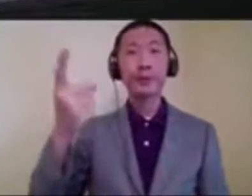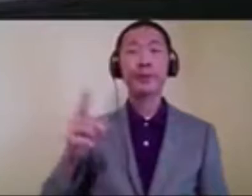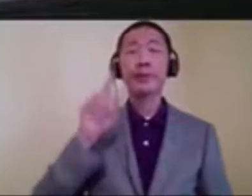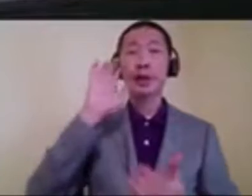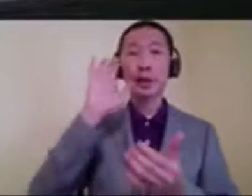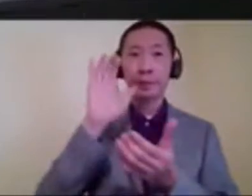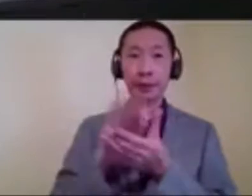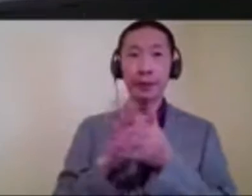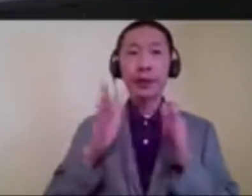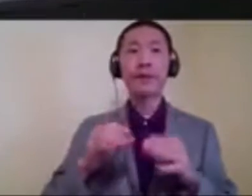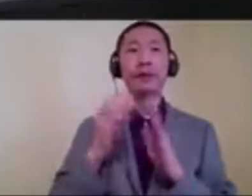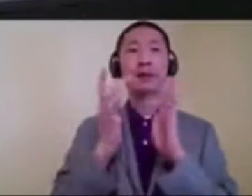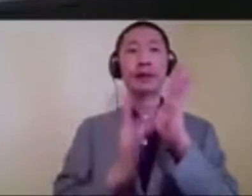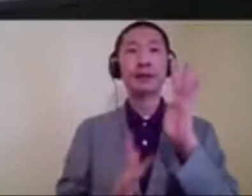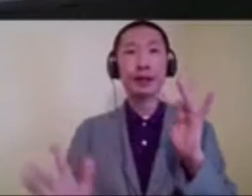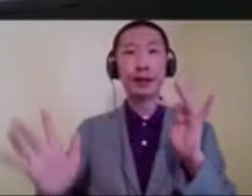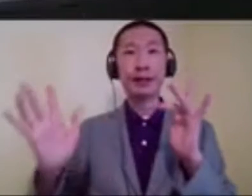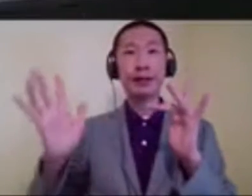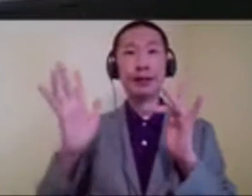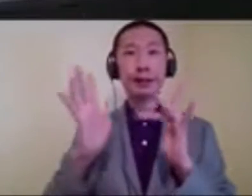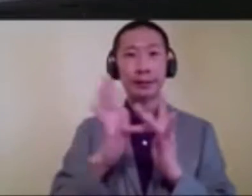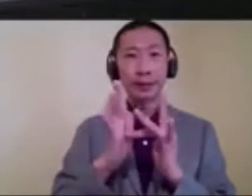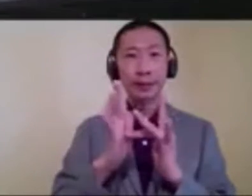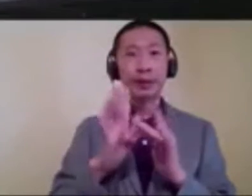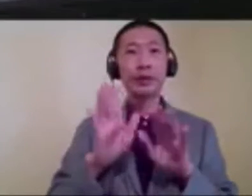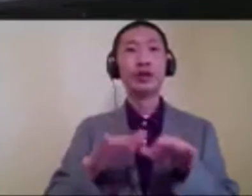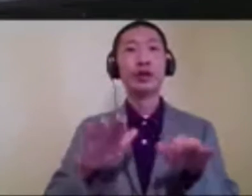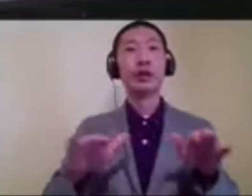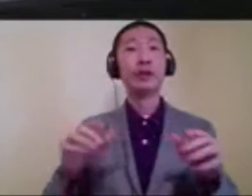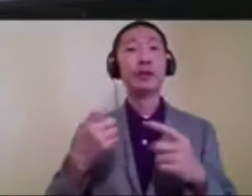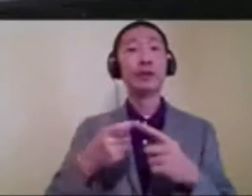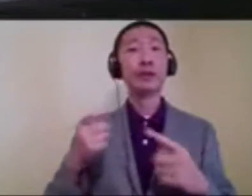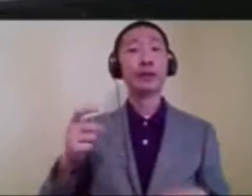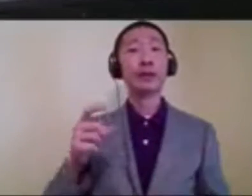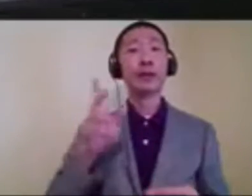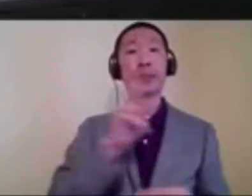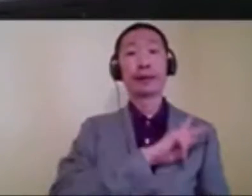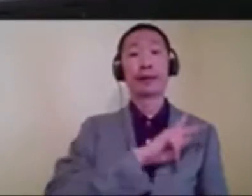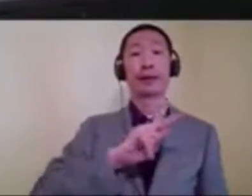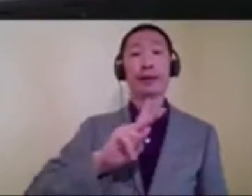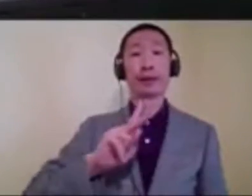in Jesus, children of the